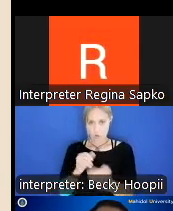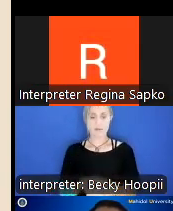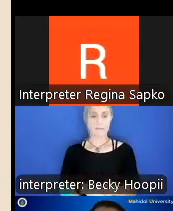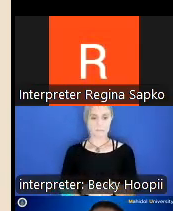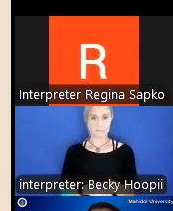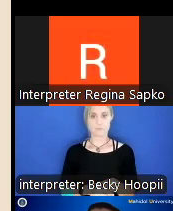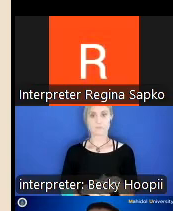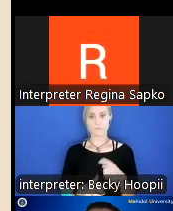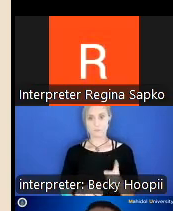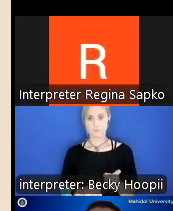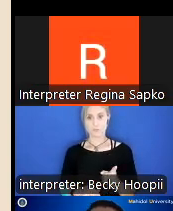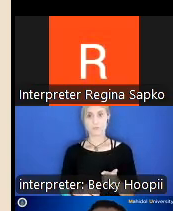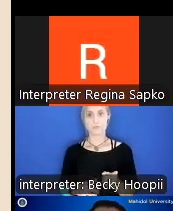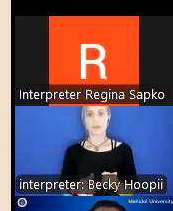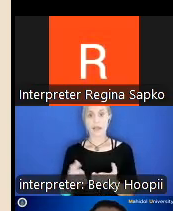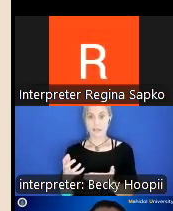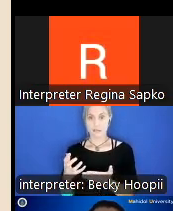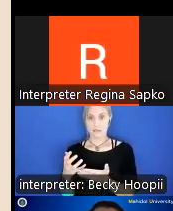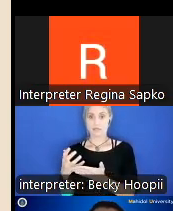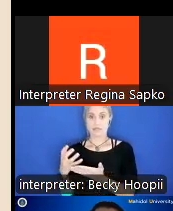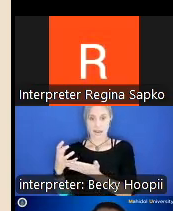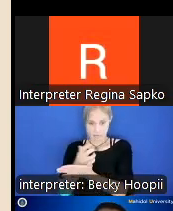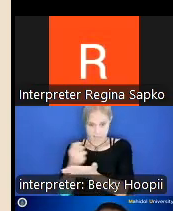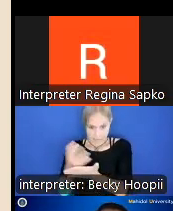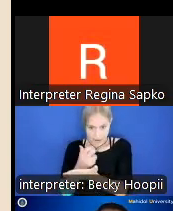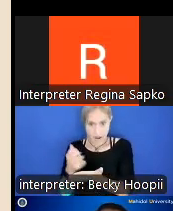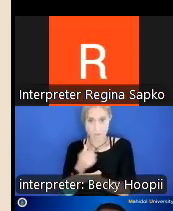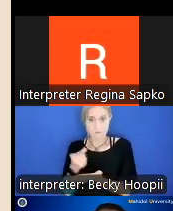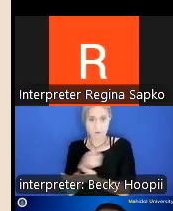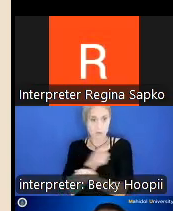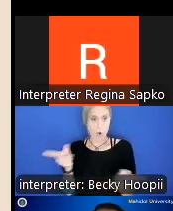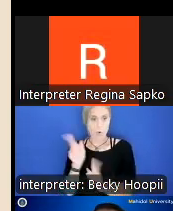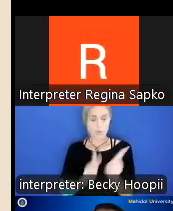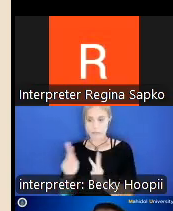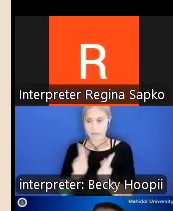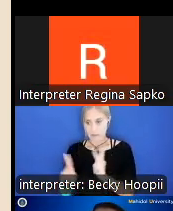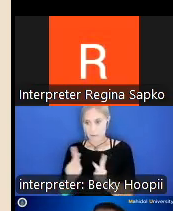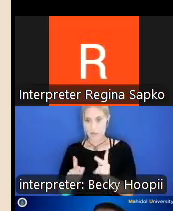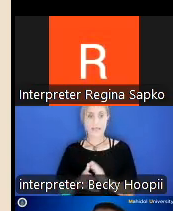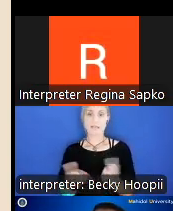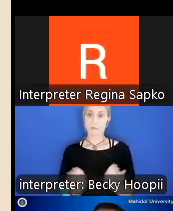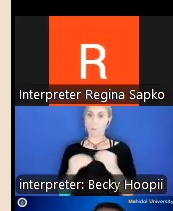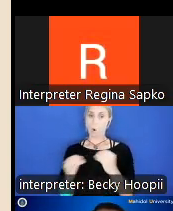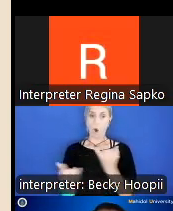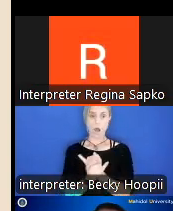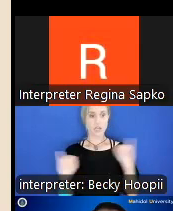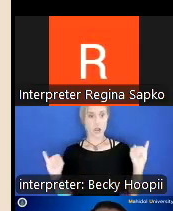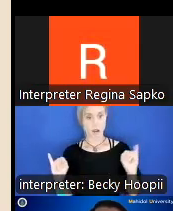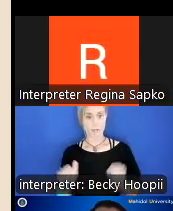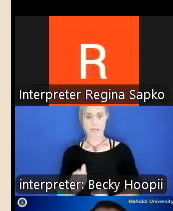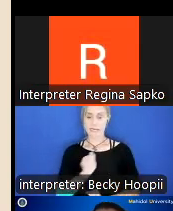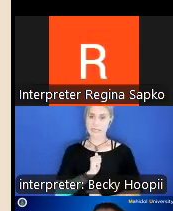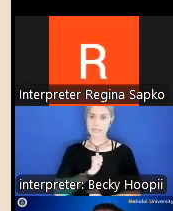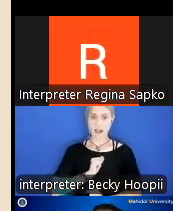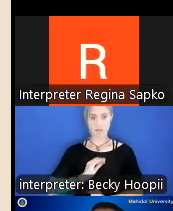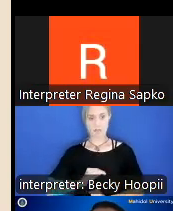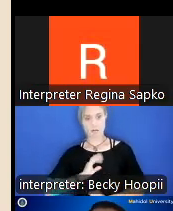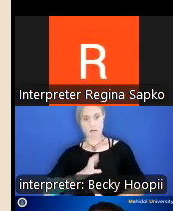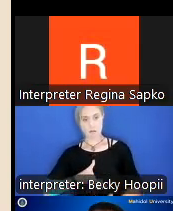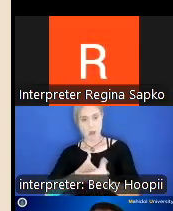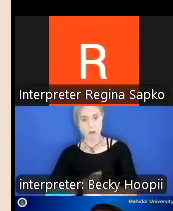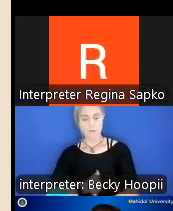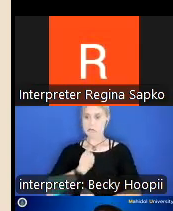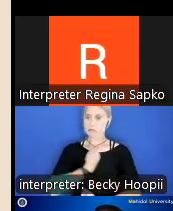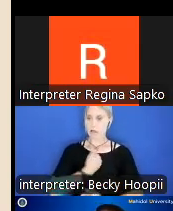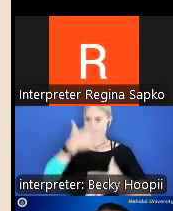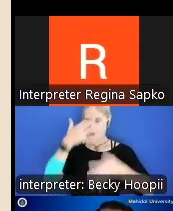for those people. They make more like autonomy, self-confidence, self-determination, and